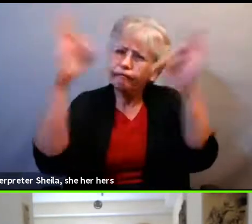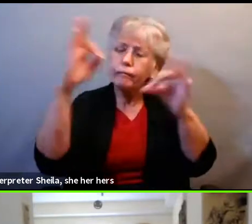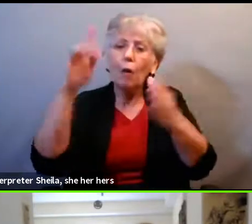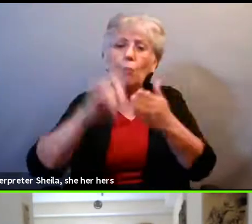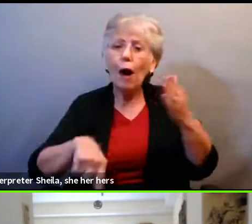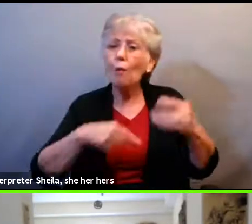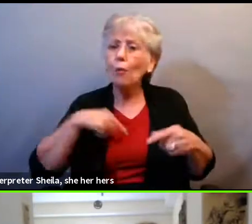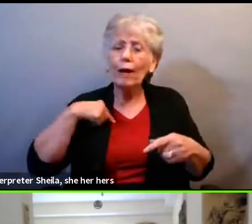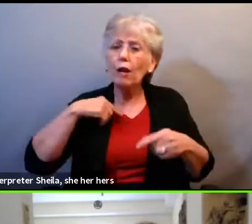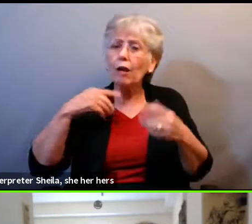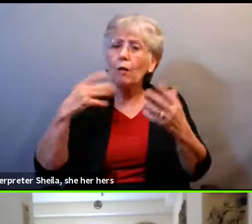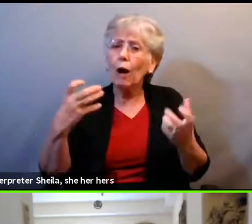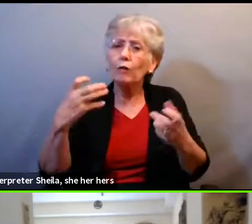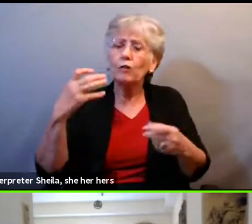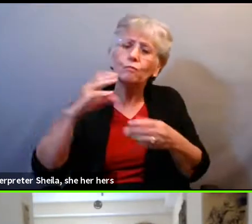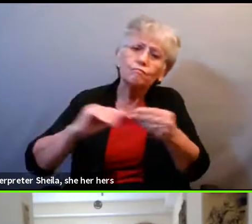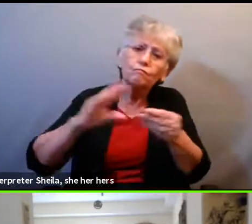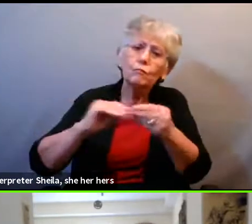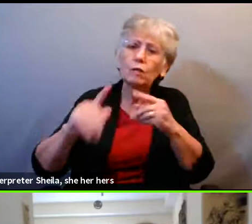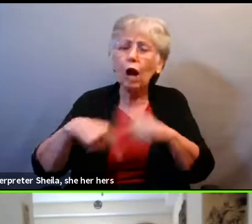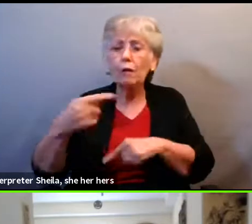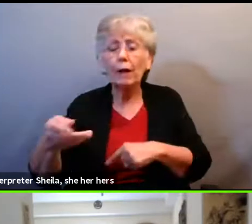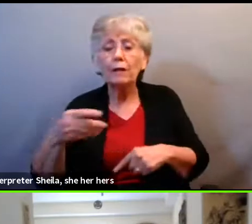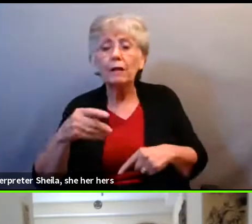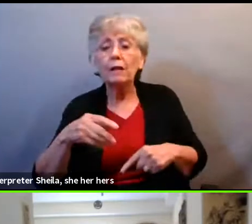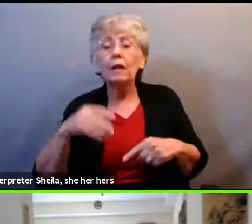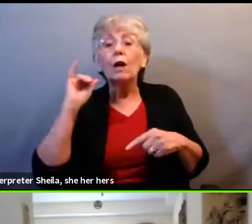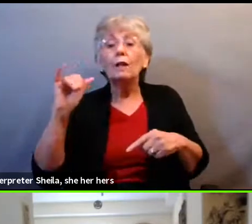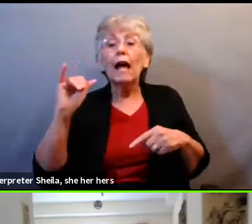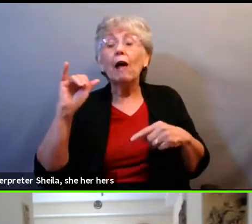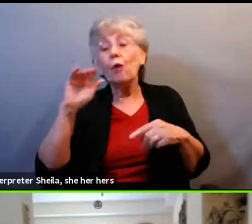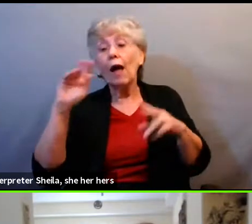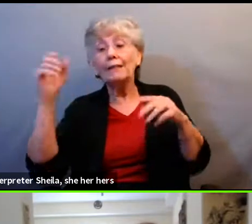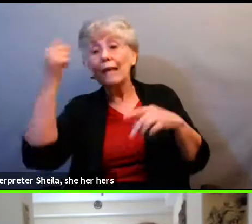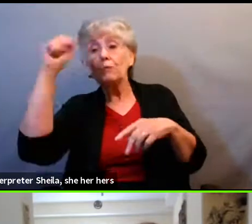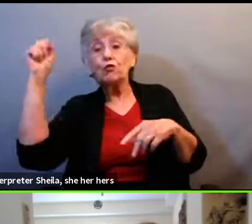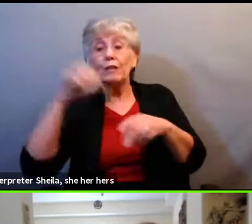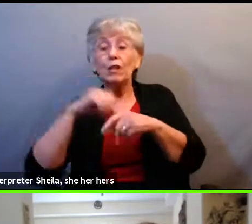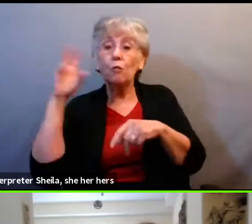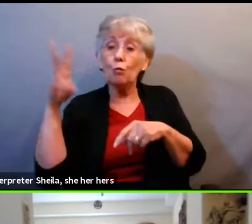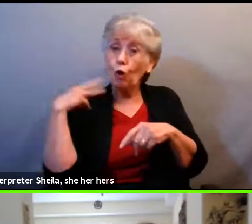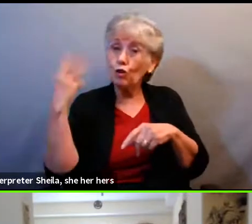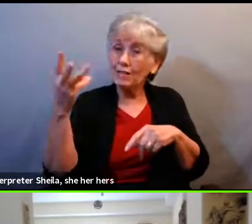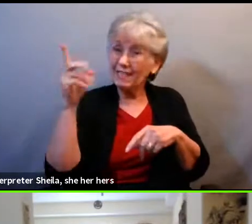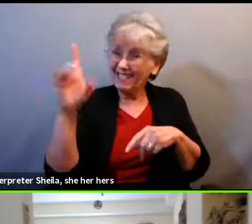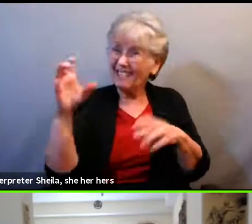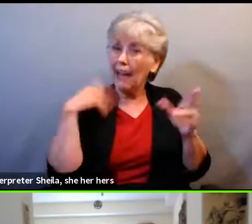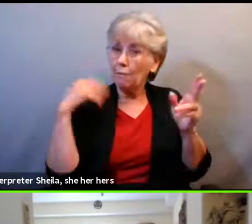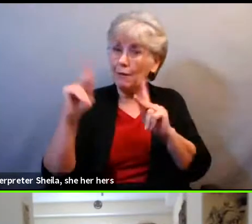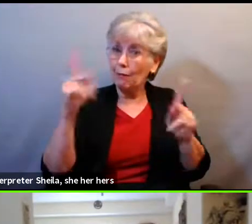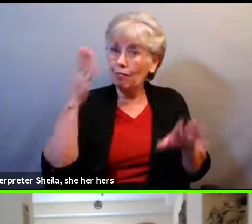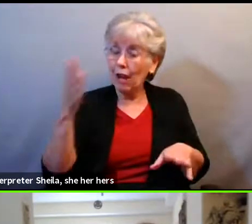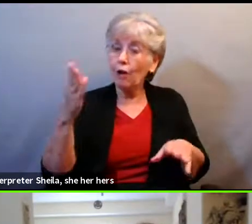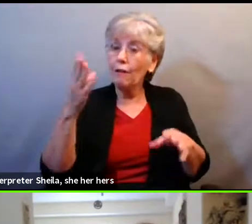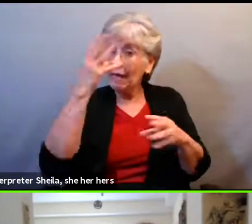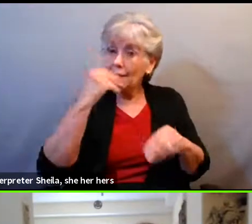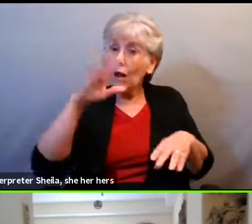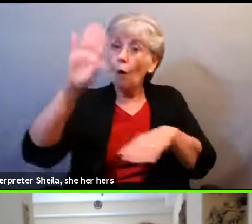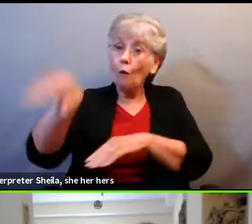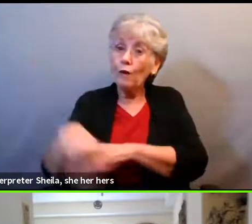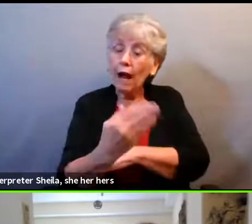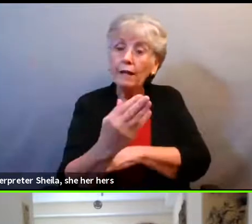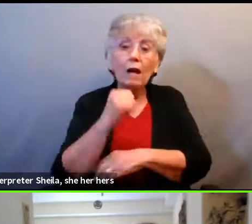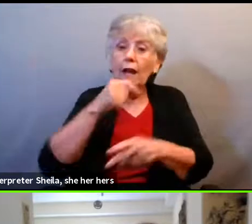who had done the demonstration in Washington, D.C. and had stayed overnight were not allowed any food,